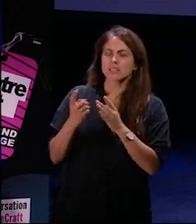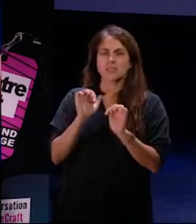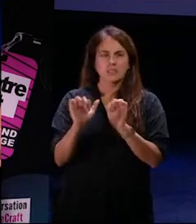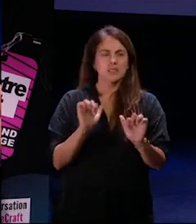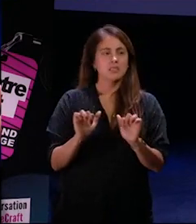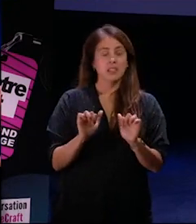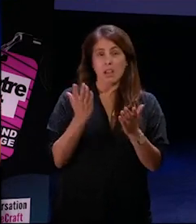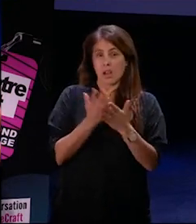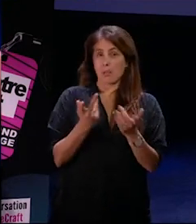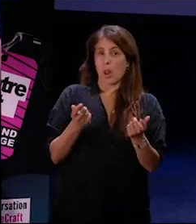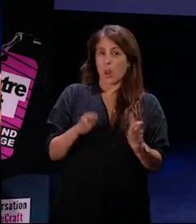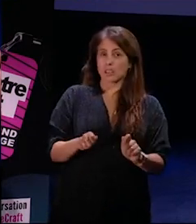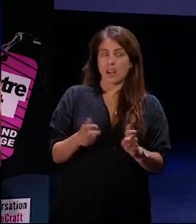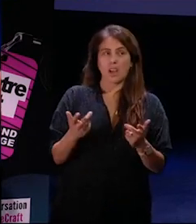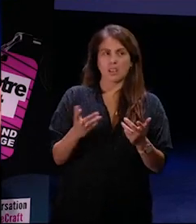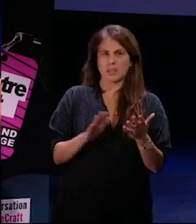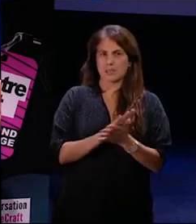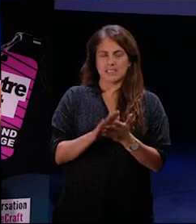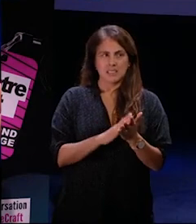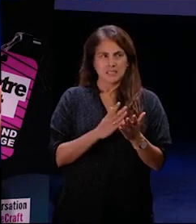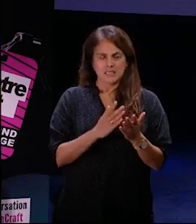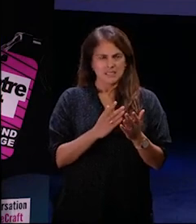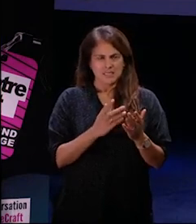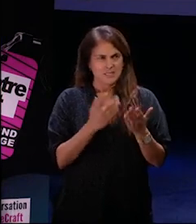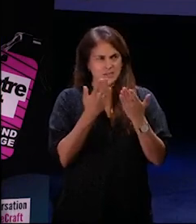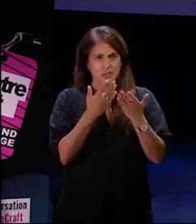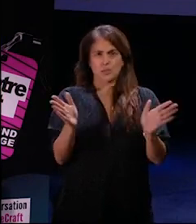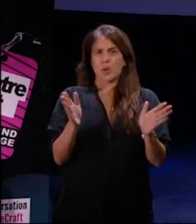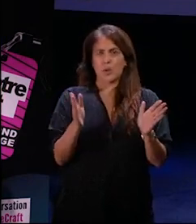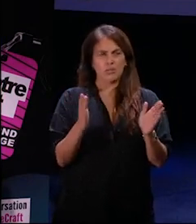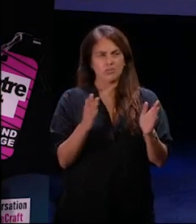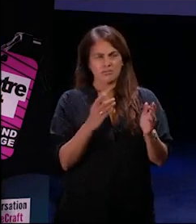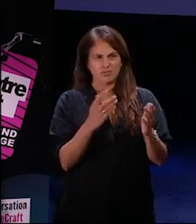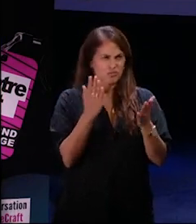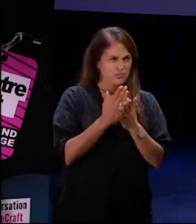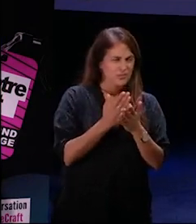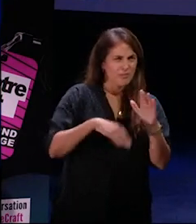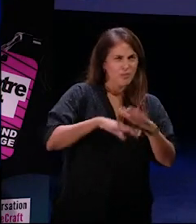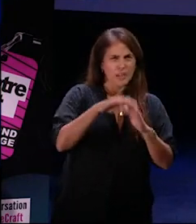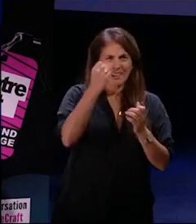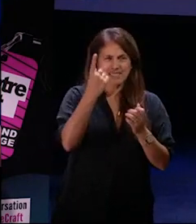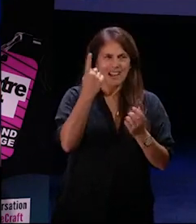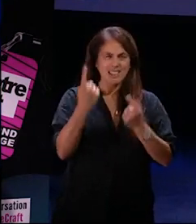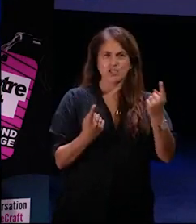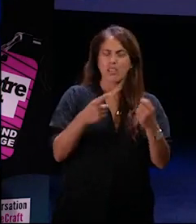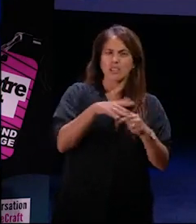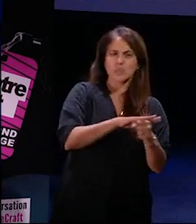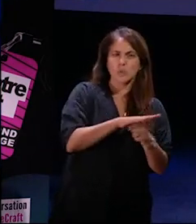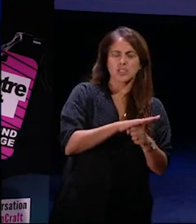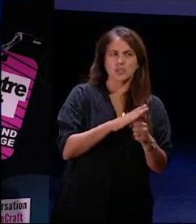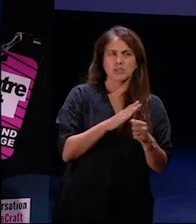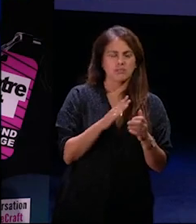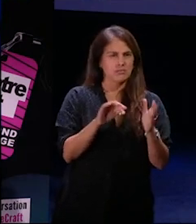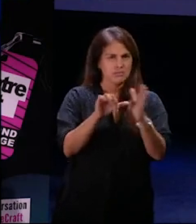the pandemic exposed was a lack of mutual understanding about our situation. And in a way, everything we're talking about